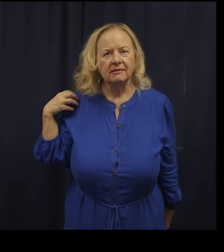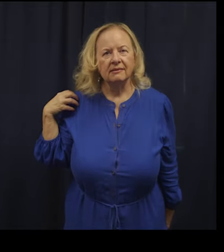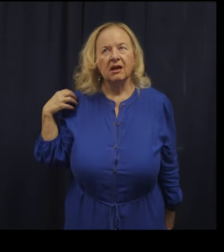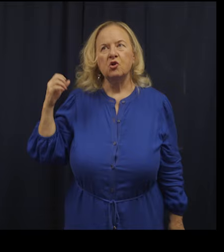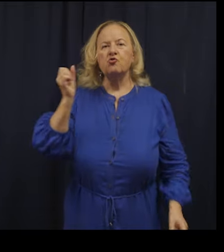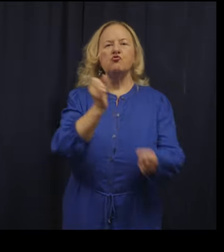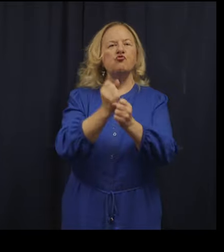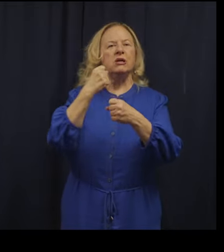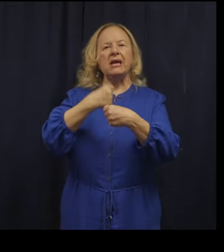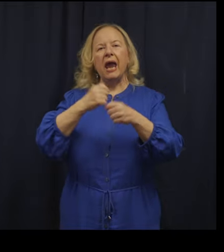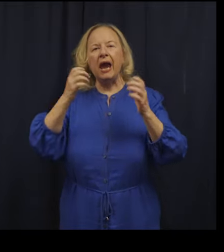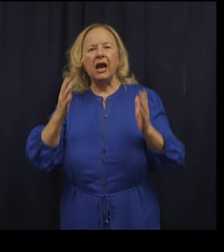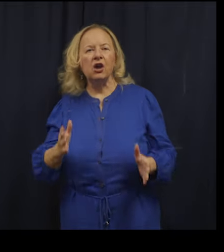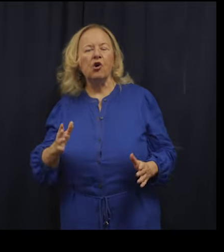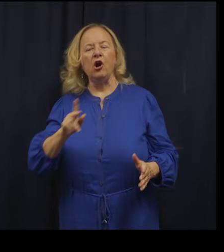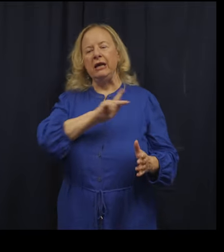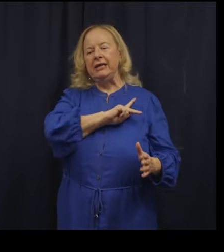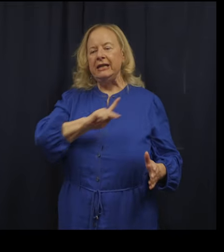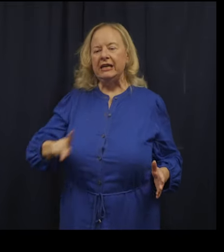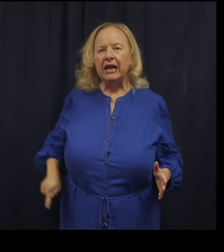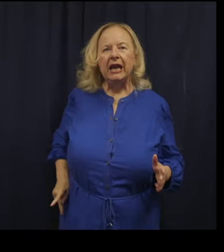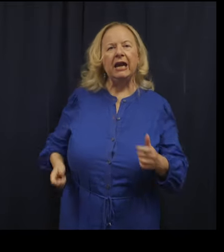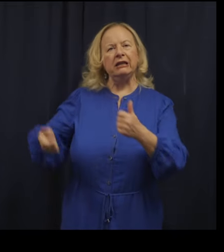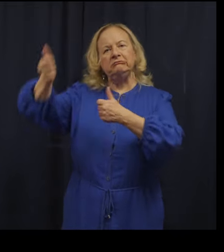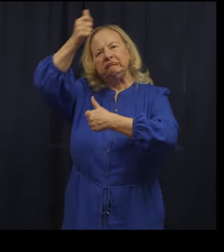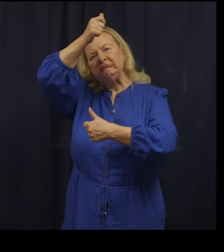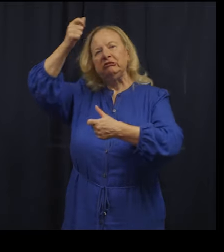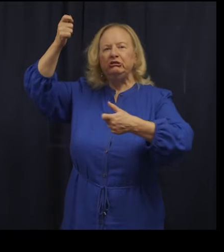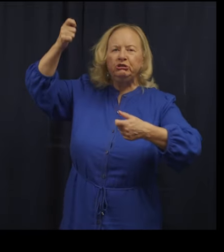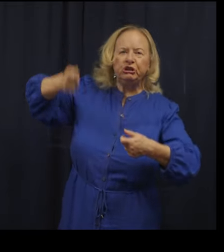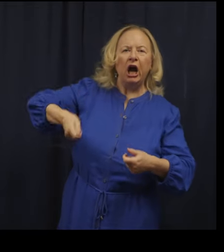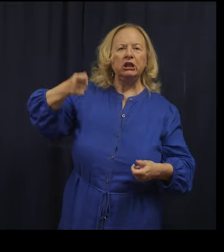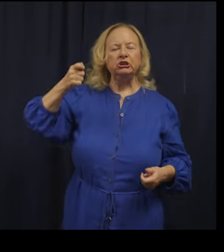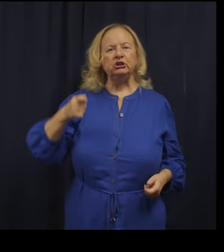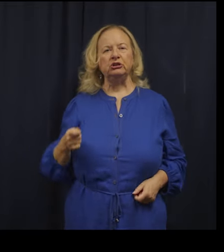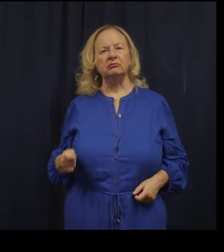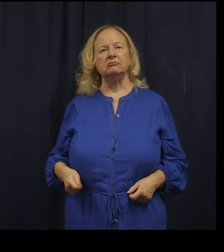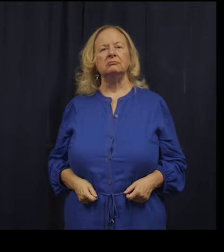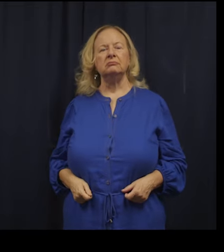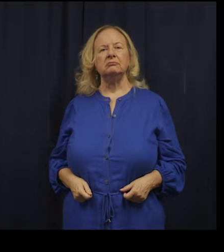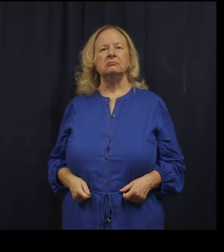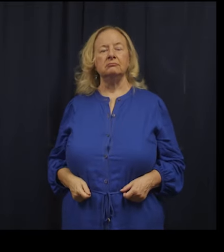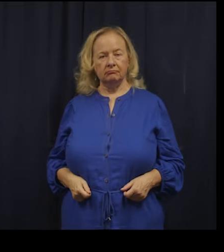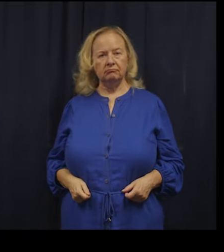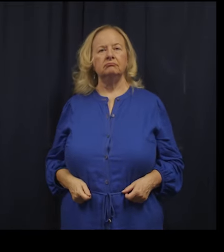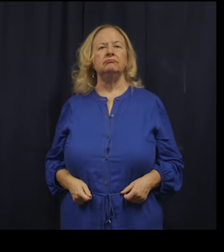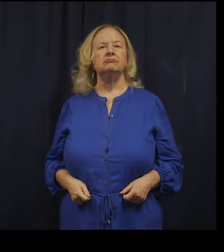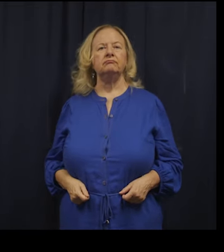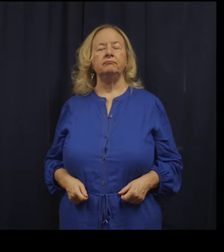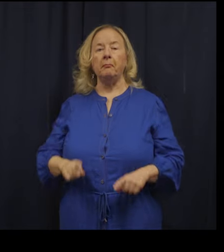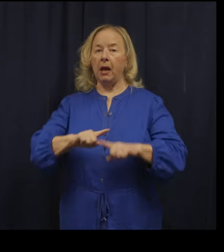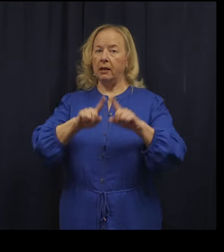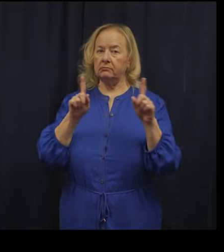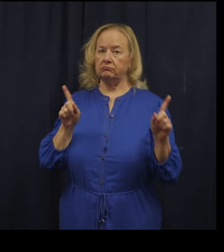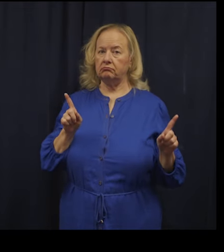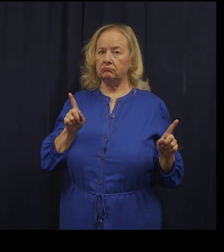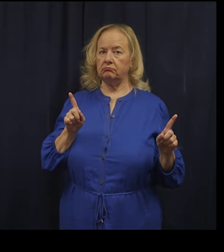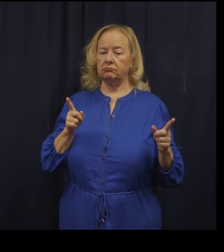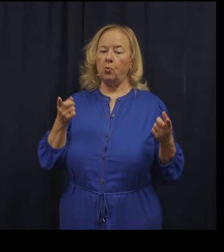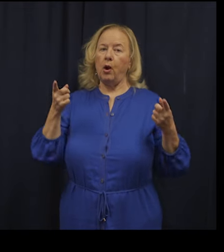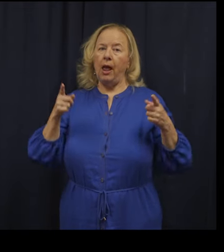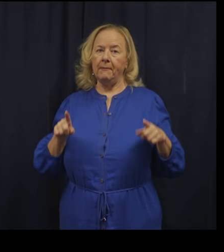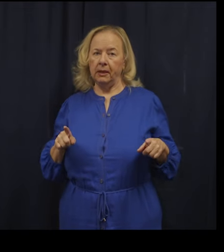the creator, the king, the judge. Okay? But